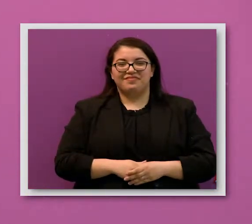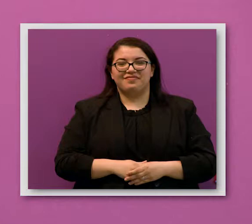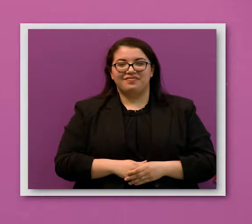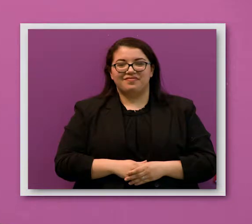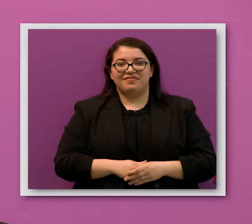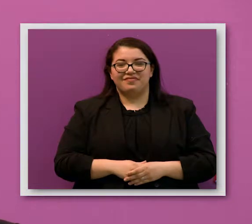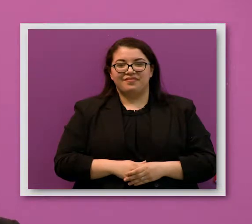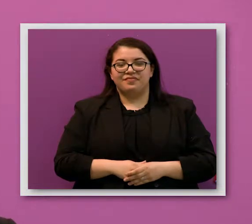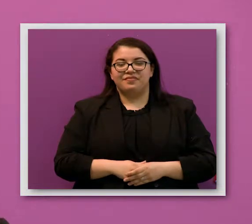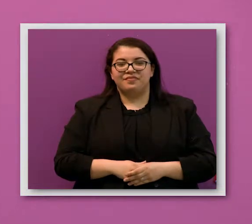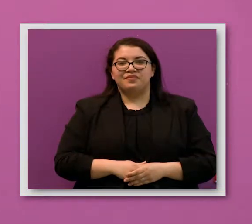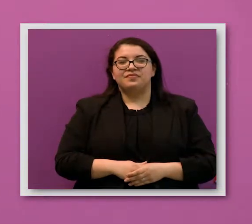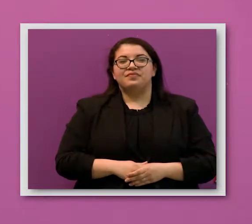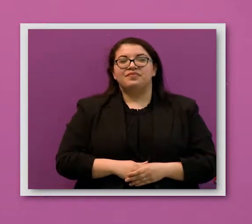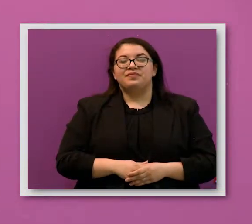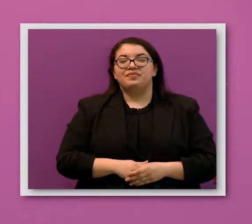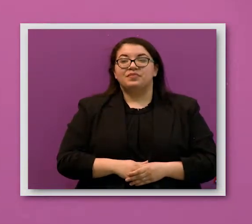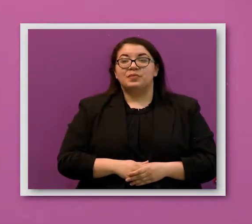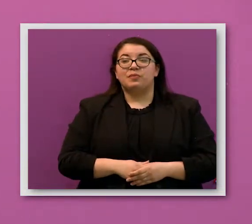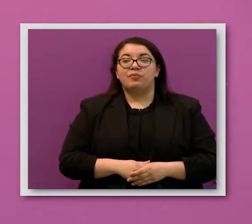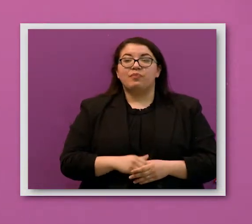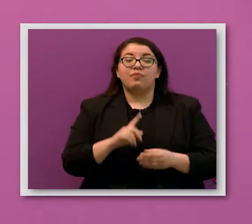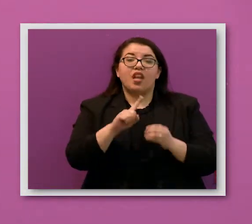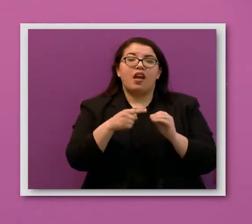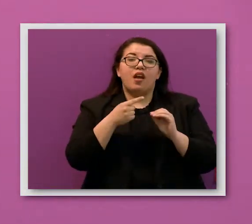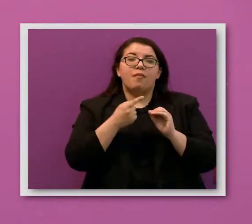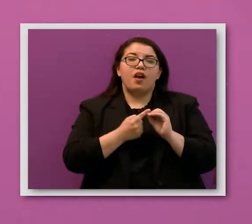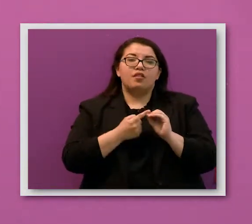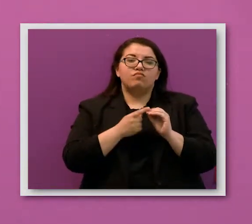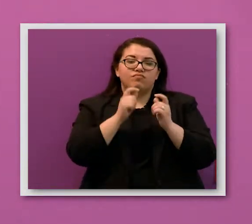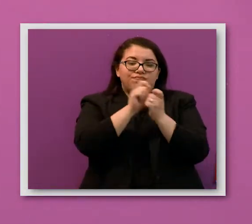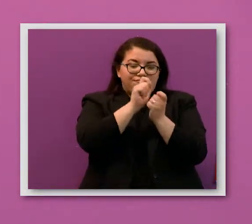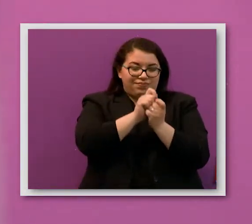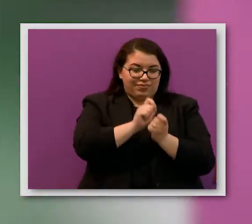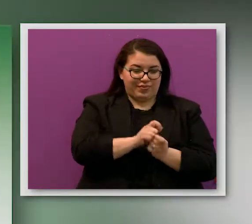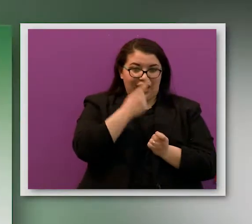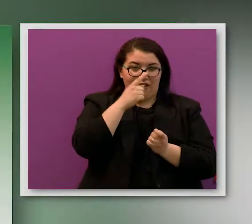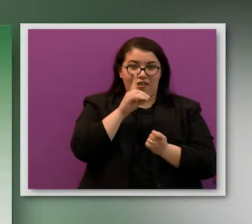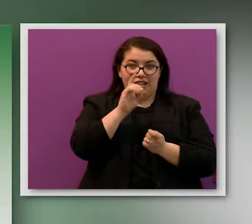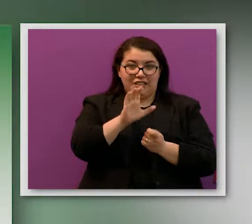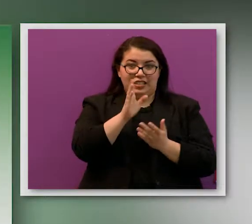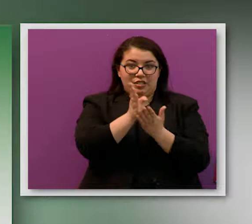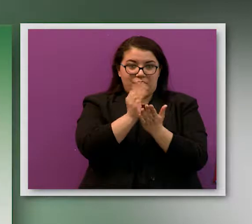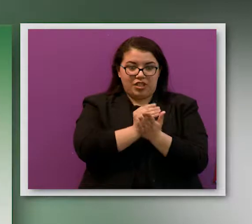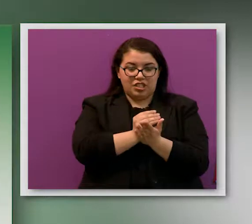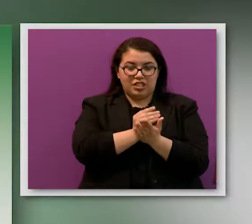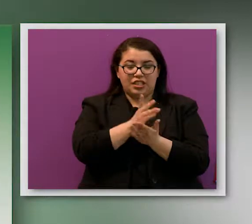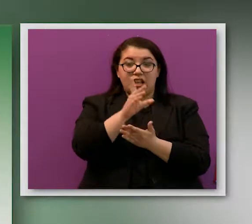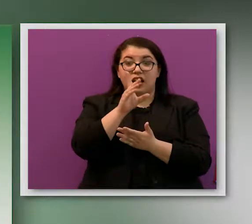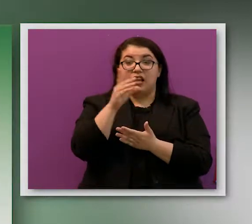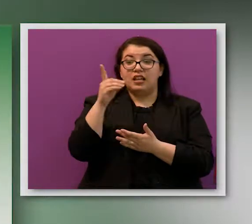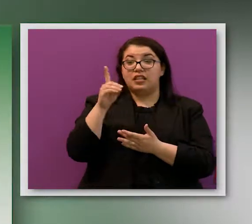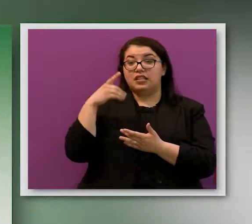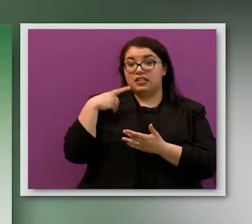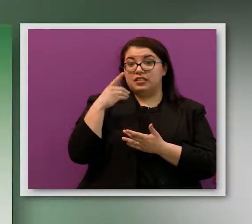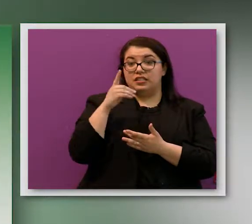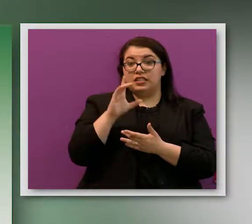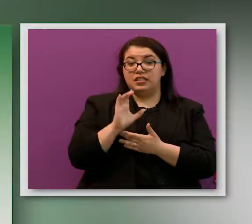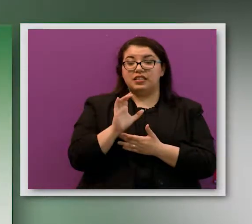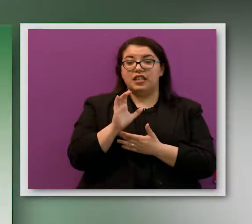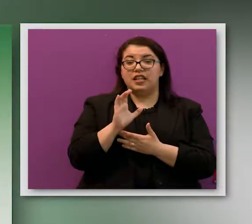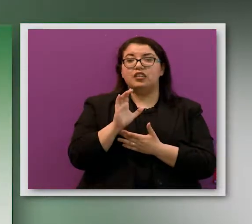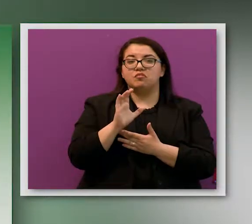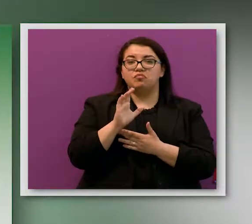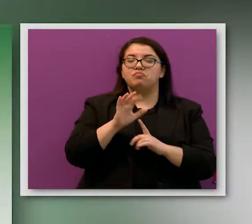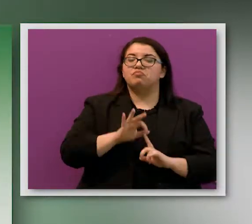Excellent. So a little bit about the nuts and bolts of the DC budget. So the district is very unique when it comes to its budget.